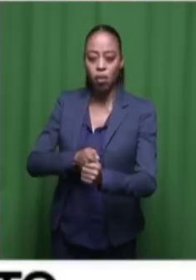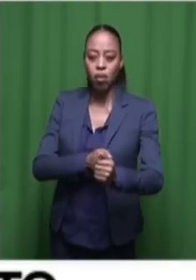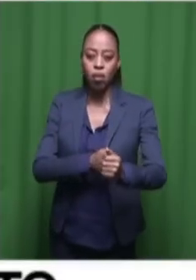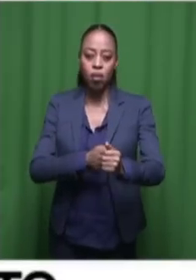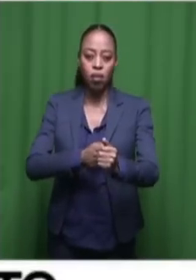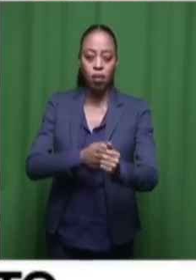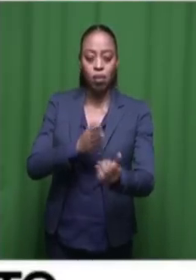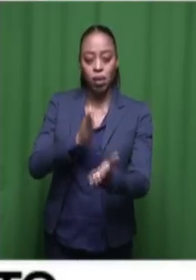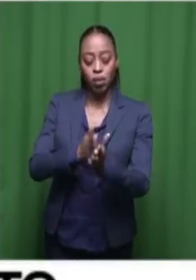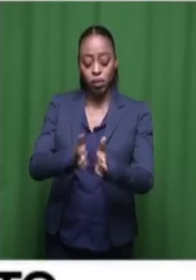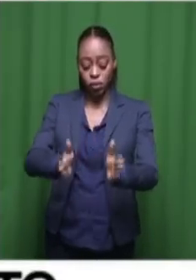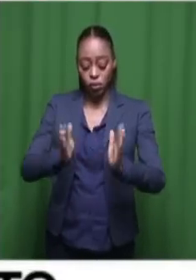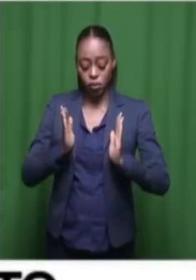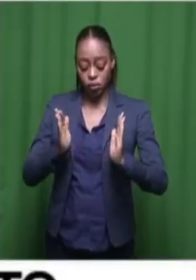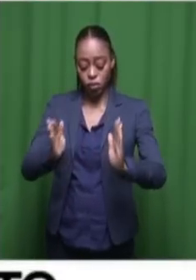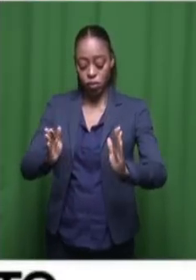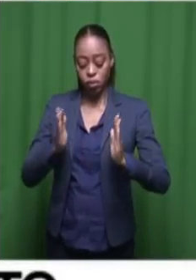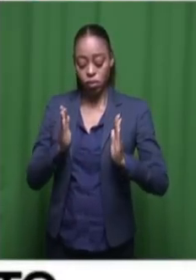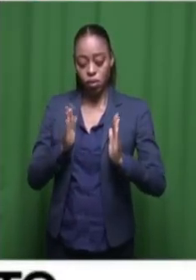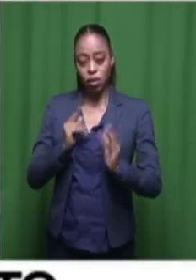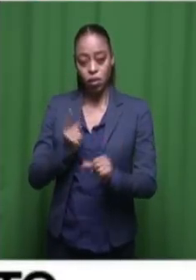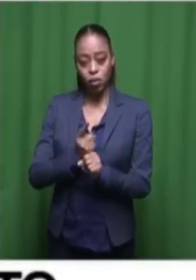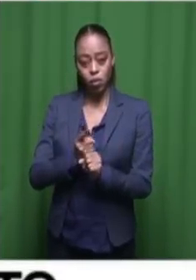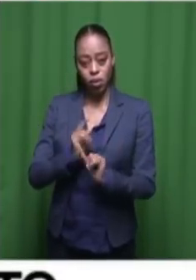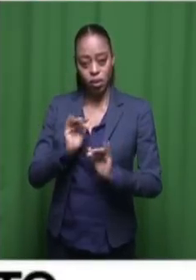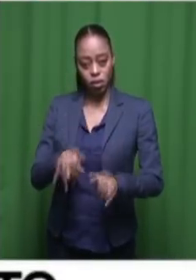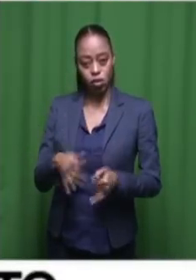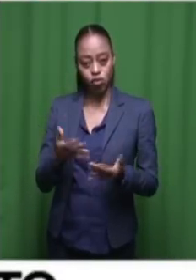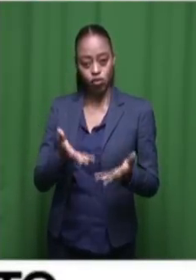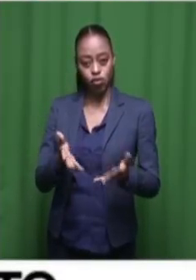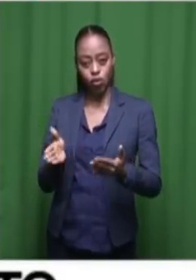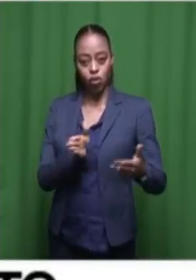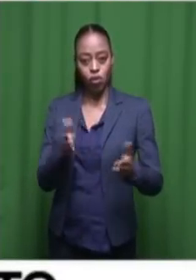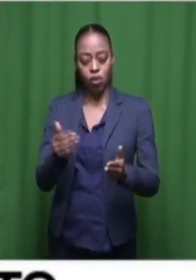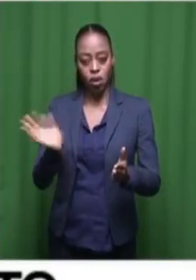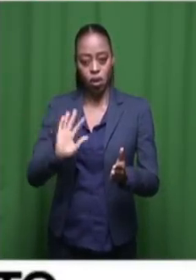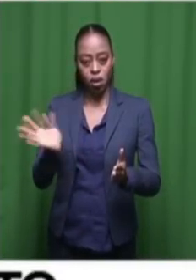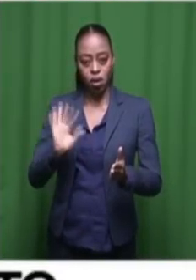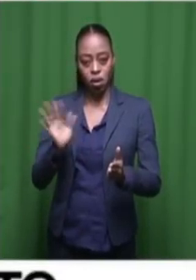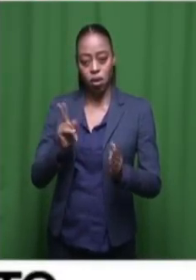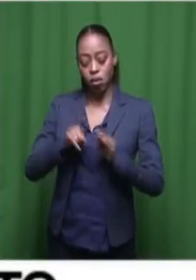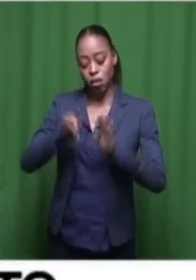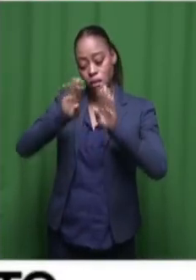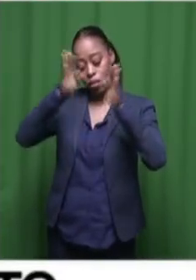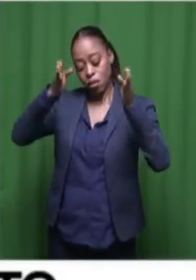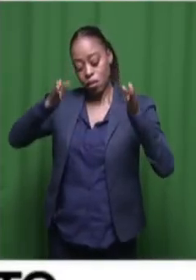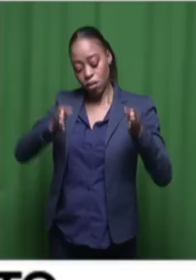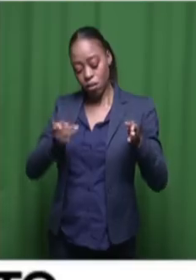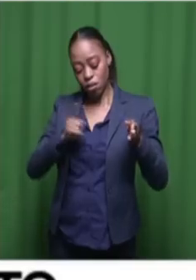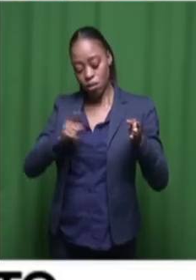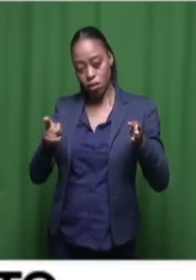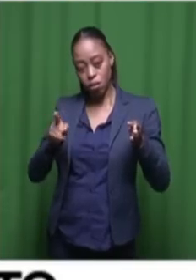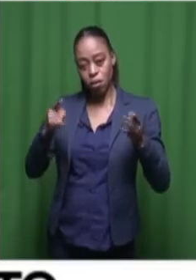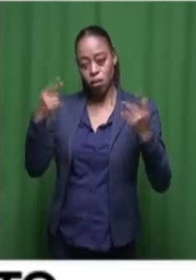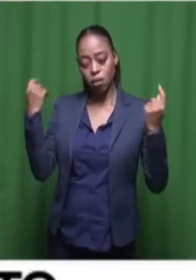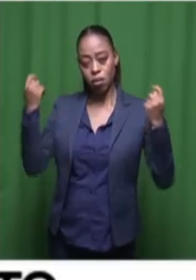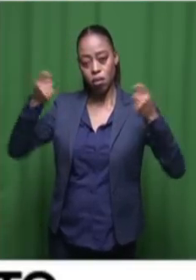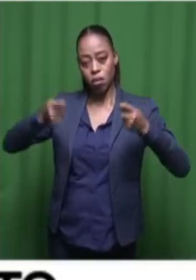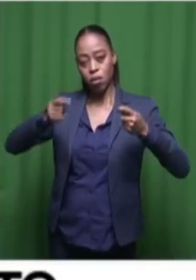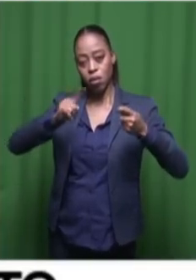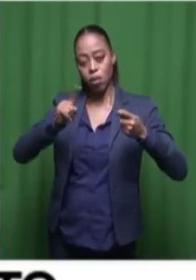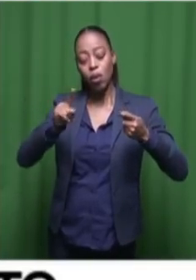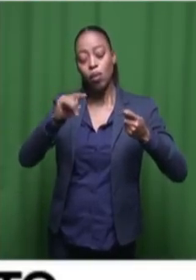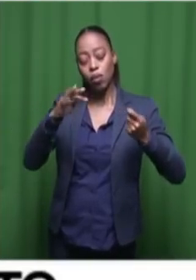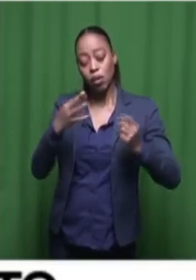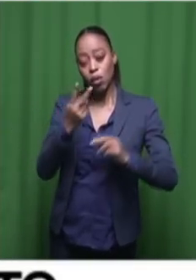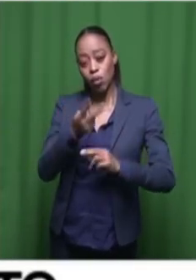sure that it's straight and it stays in order. And draped on top of the coffin is the royal standard. And there are two